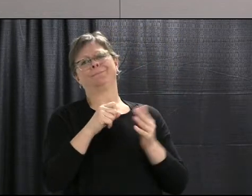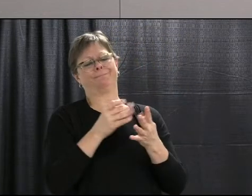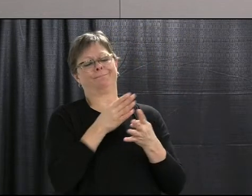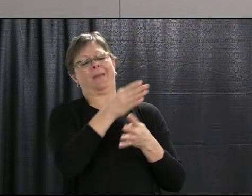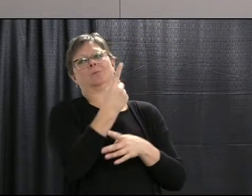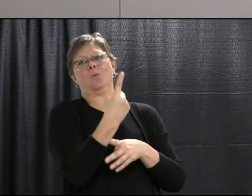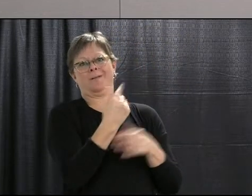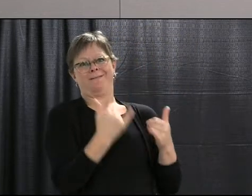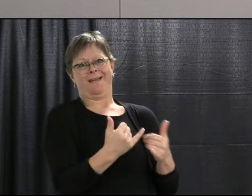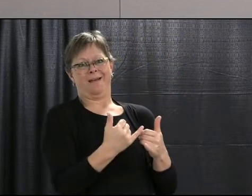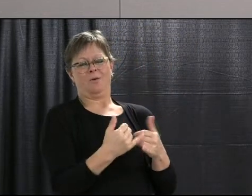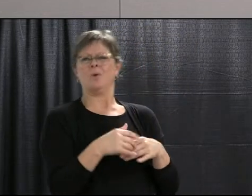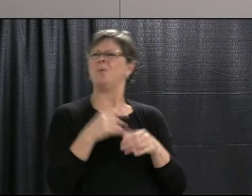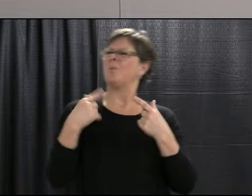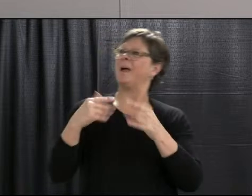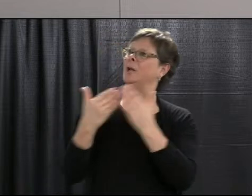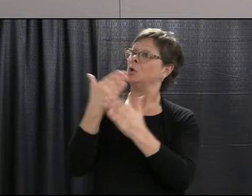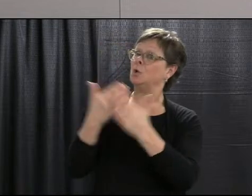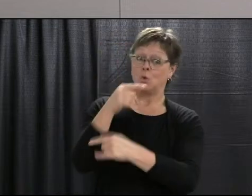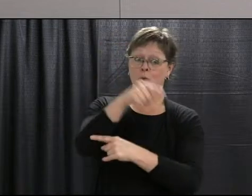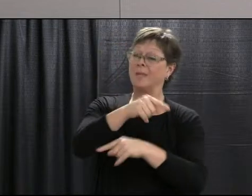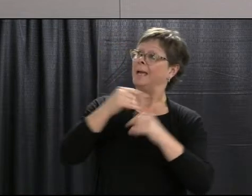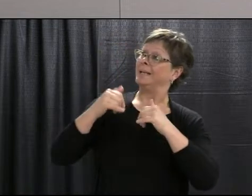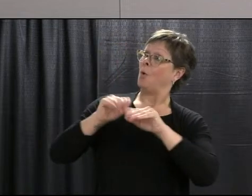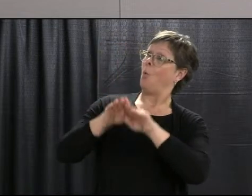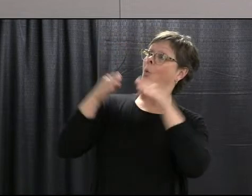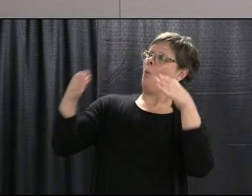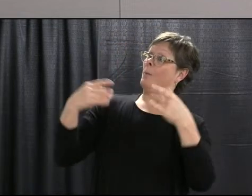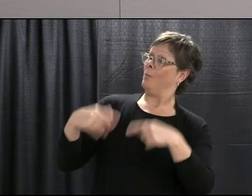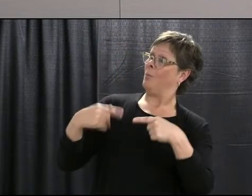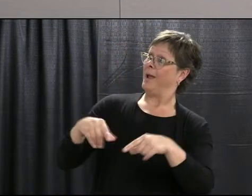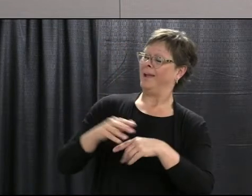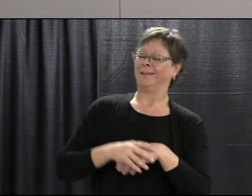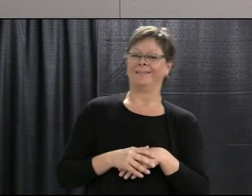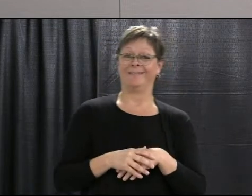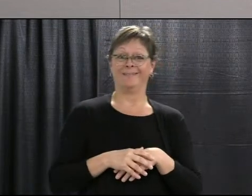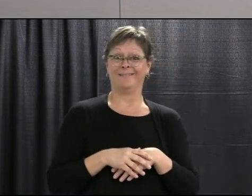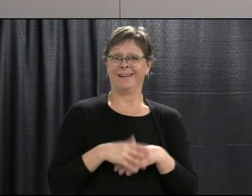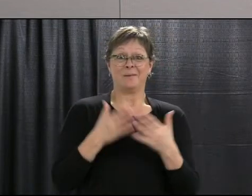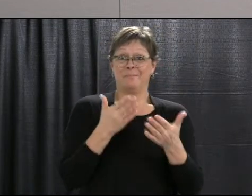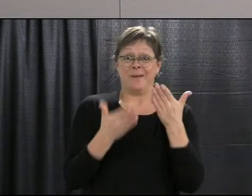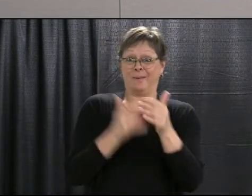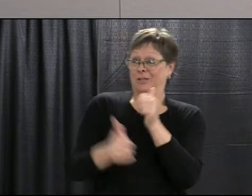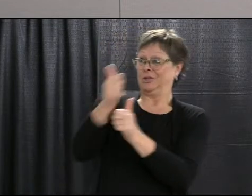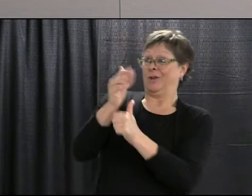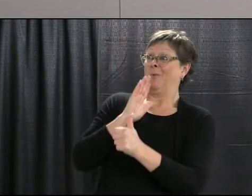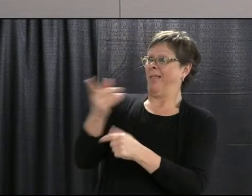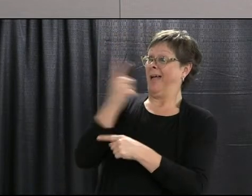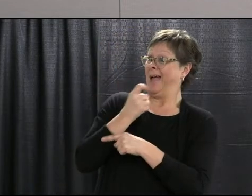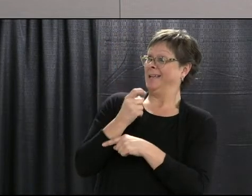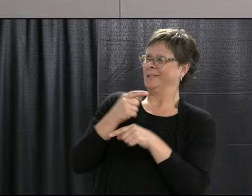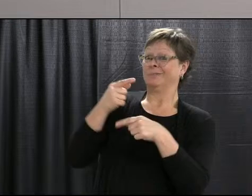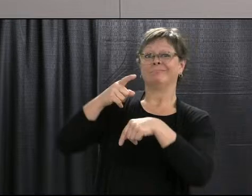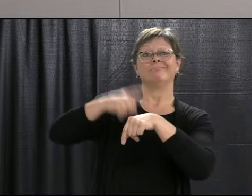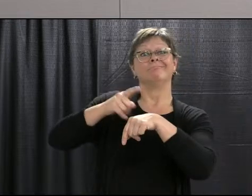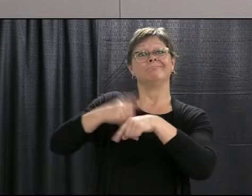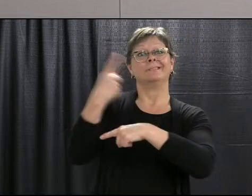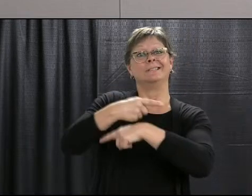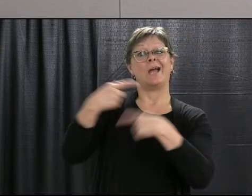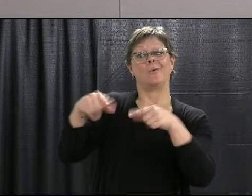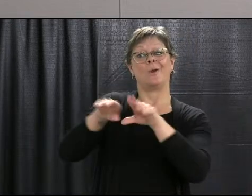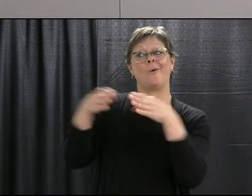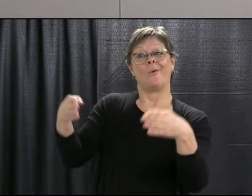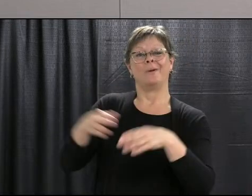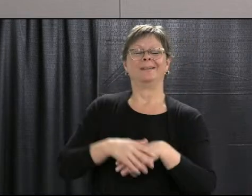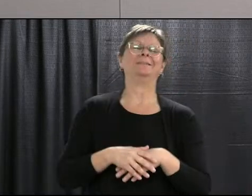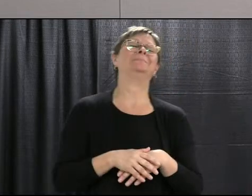Yeah. When the new clinical chief She thinks she's the Minister for Health. Yeah. He's looking right at me. Yeah, so the clinical